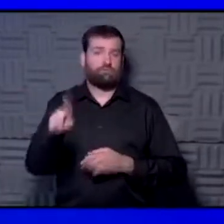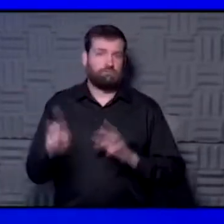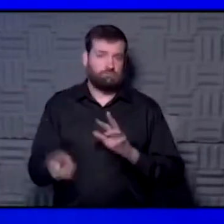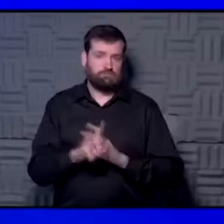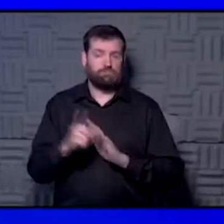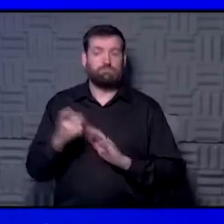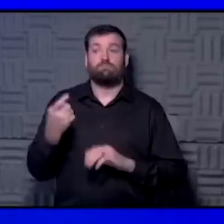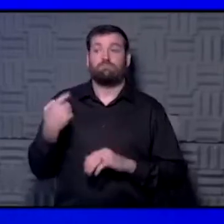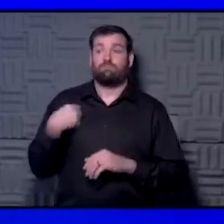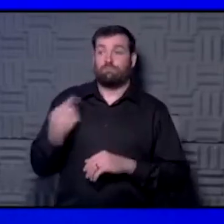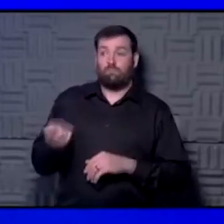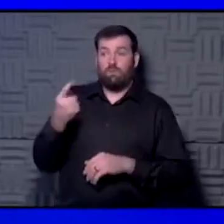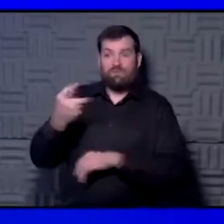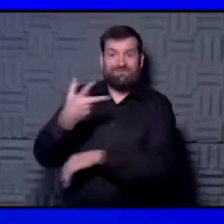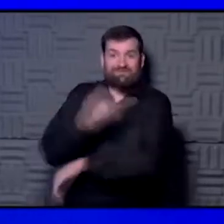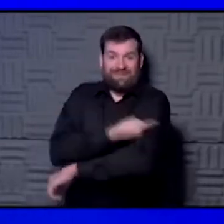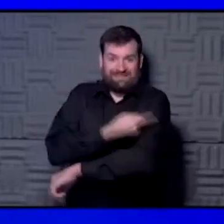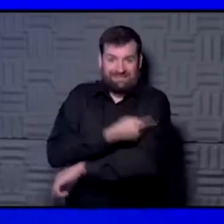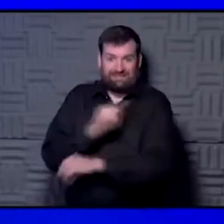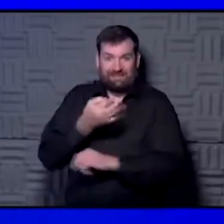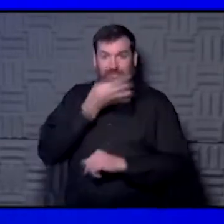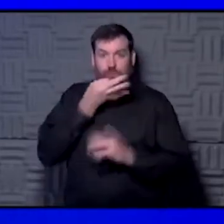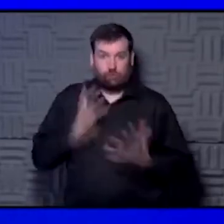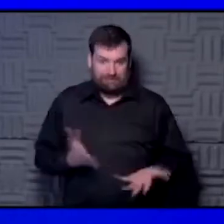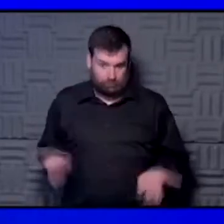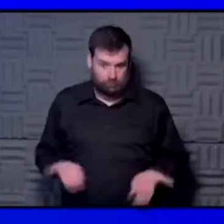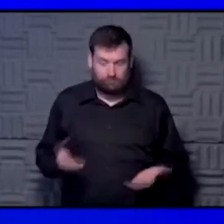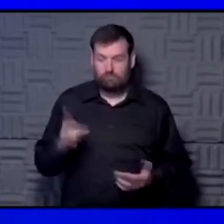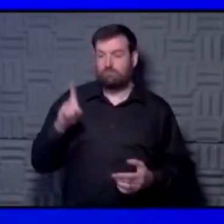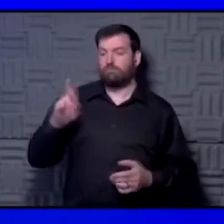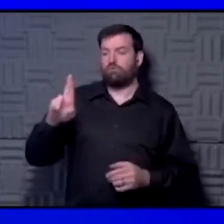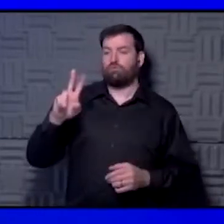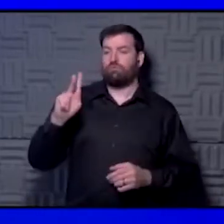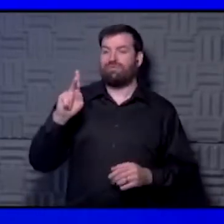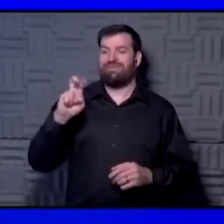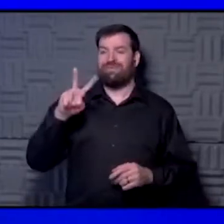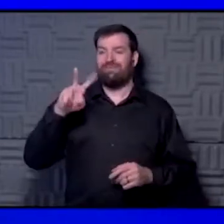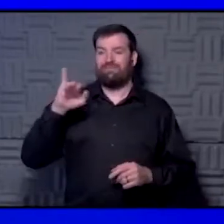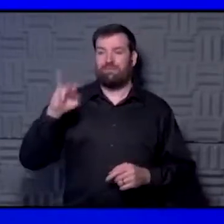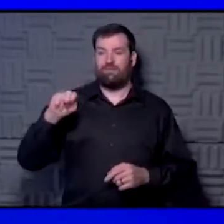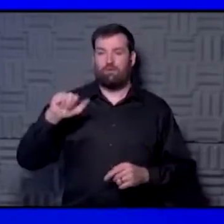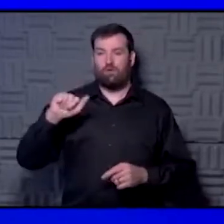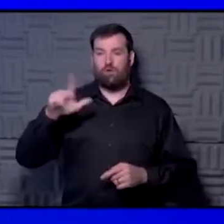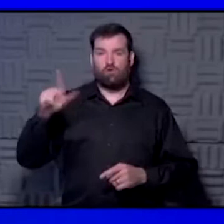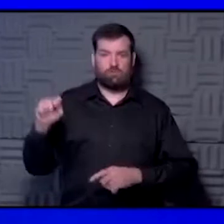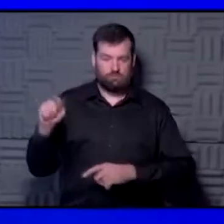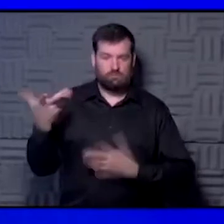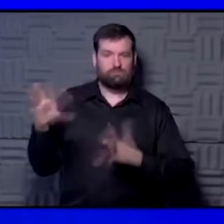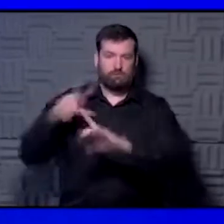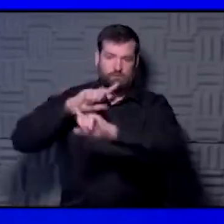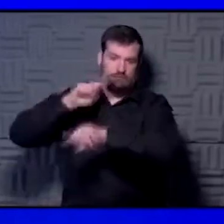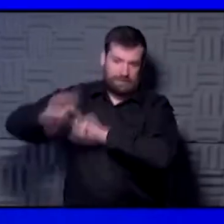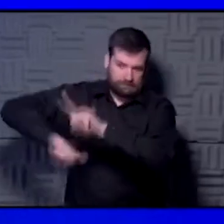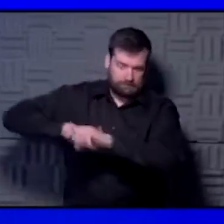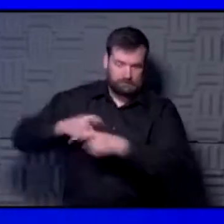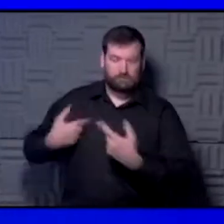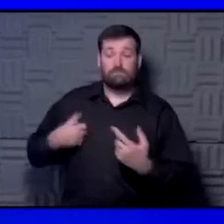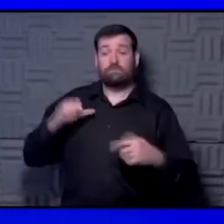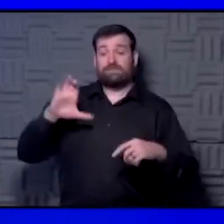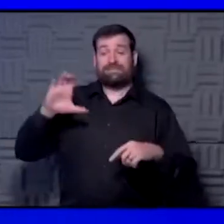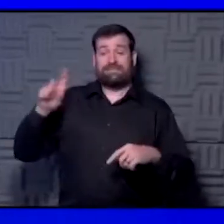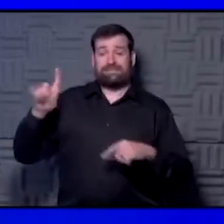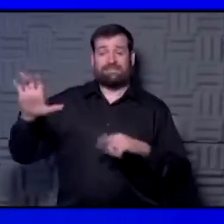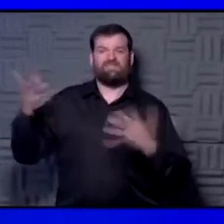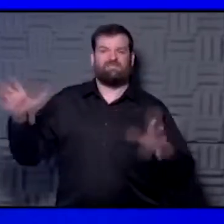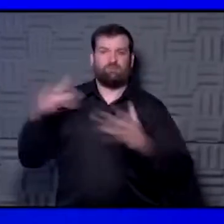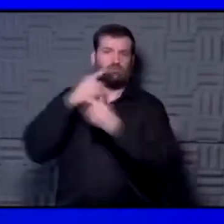of our vaccine experts here at the health system, Dr. Kevin Alt. Did get a very good response. The actual CDC has addressed this